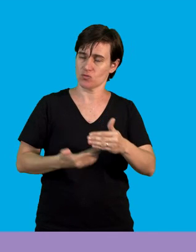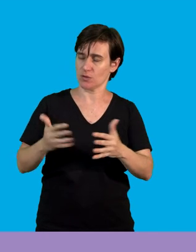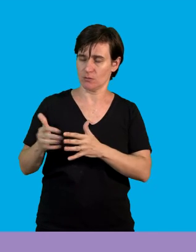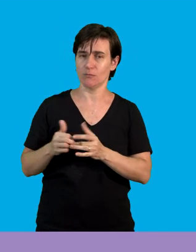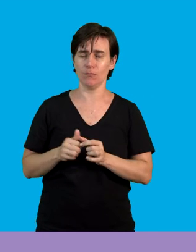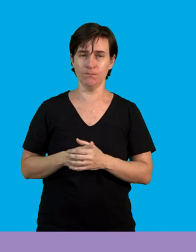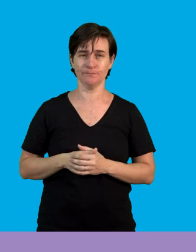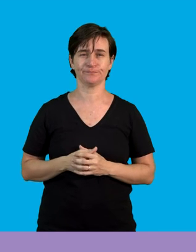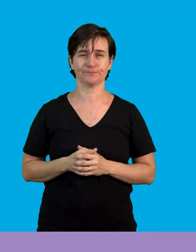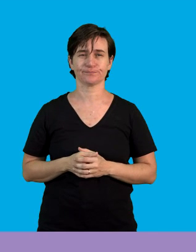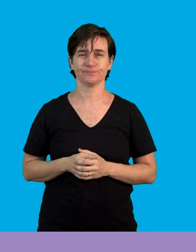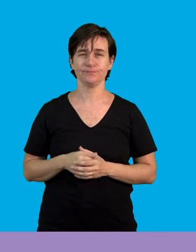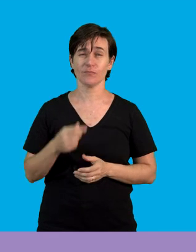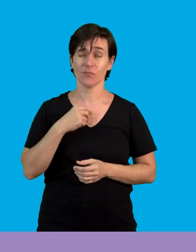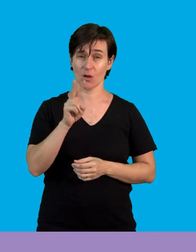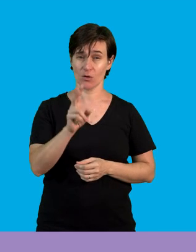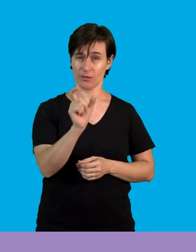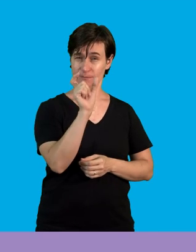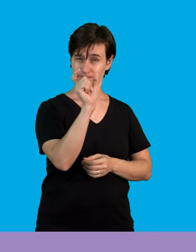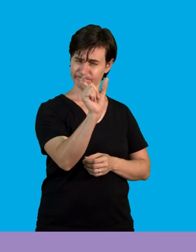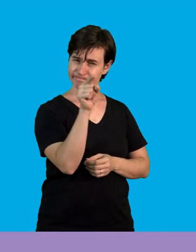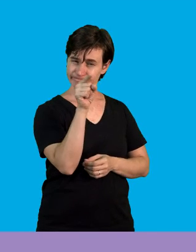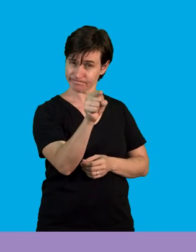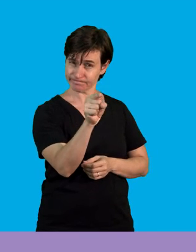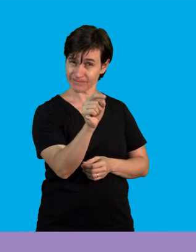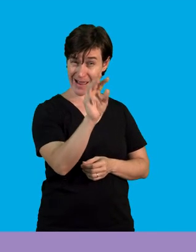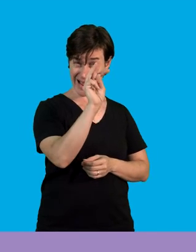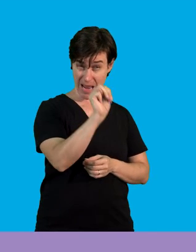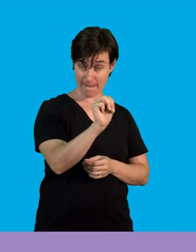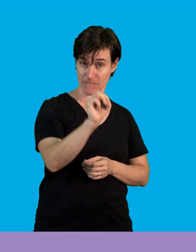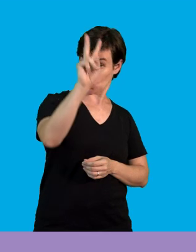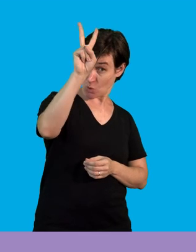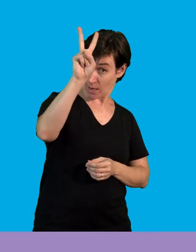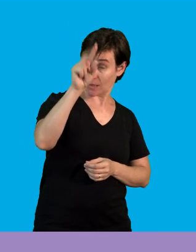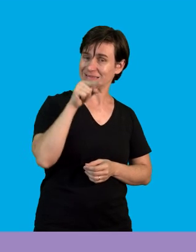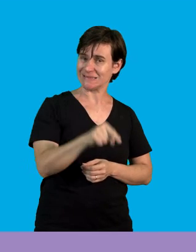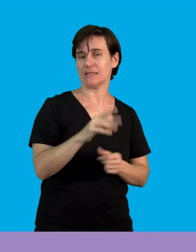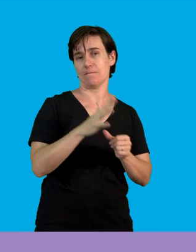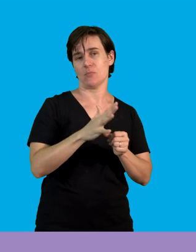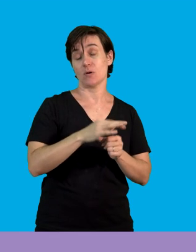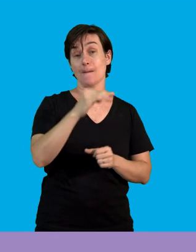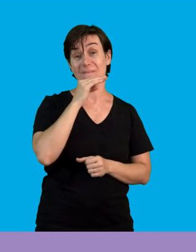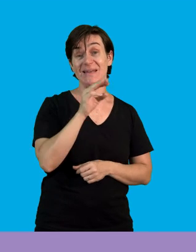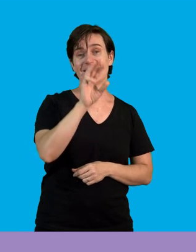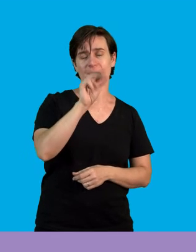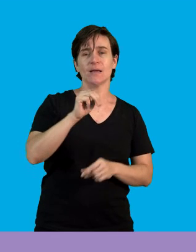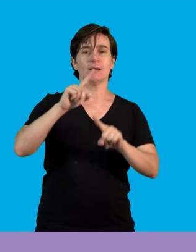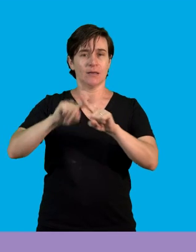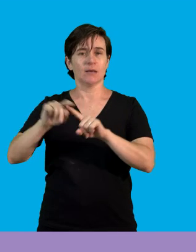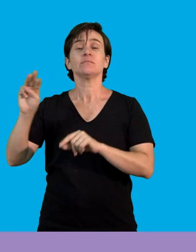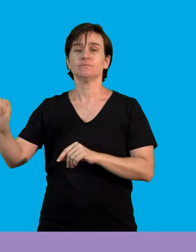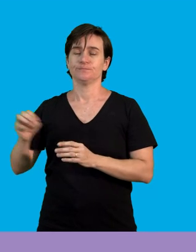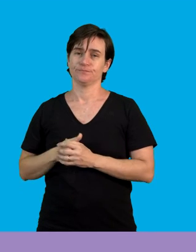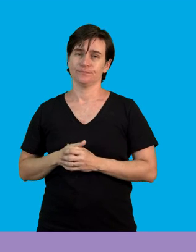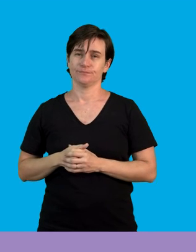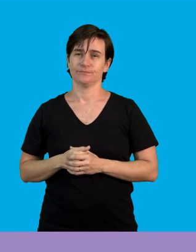As long as we look at the term and you realize that it's m squared, it means that m has been